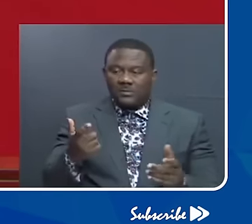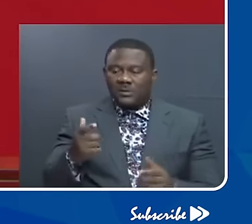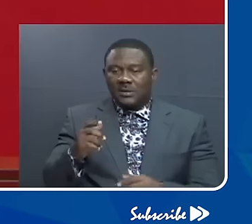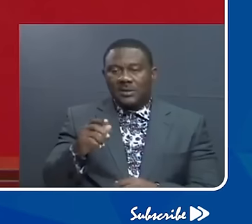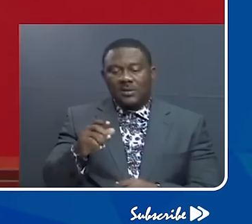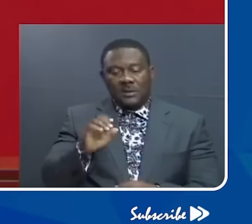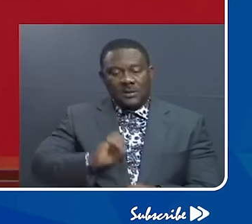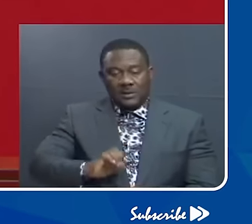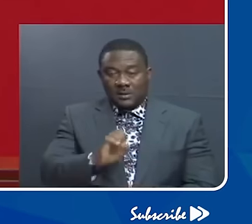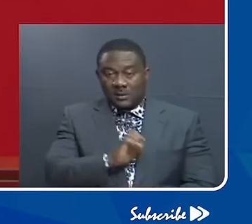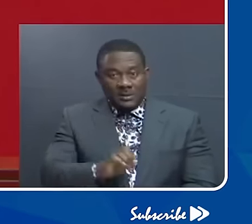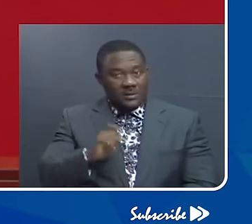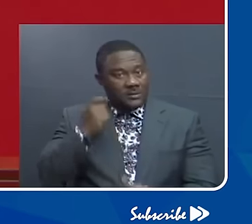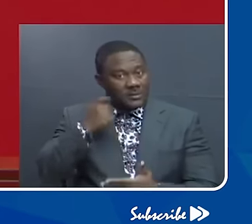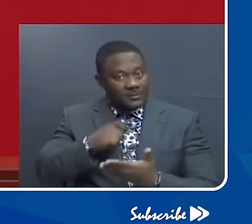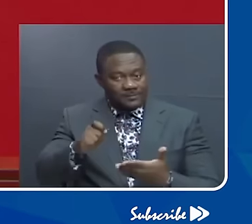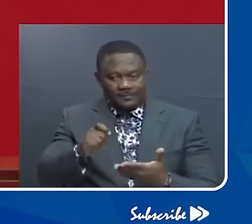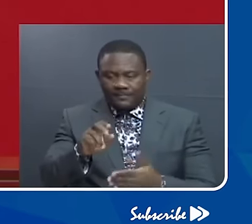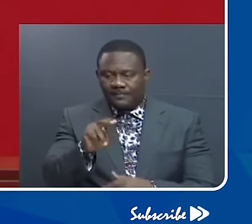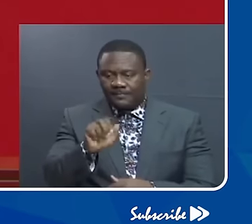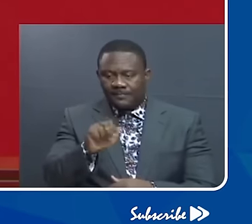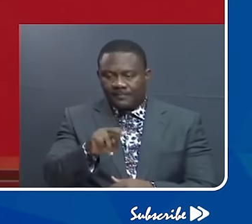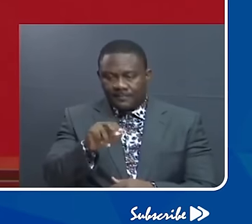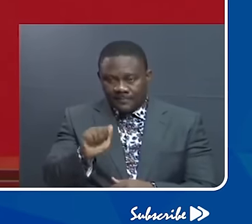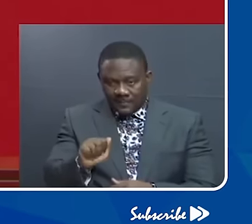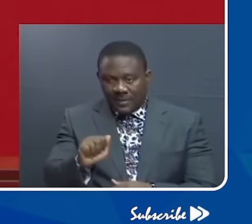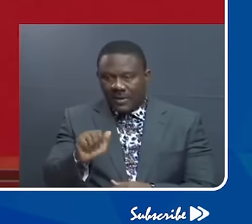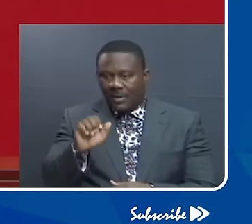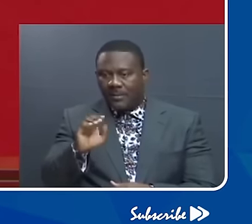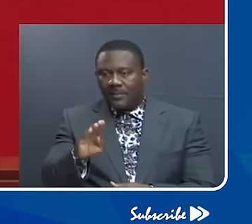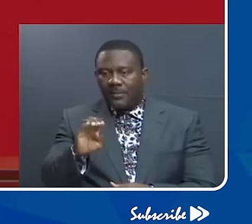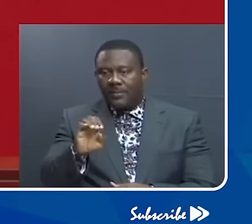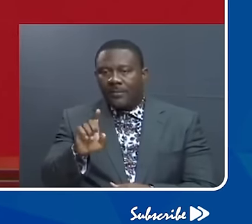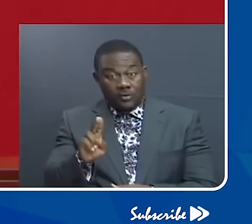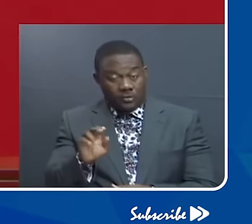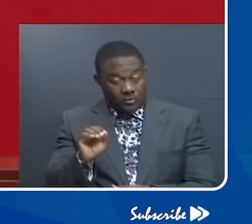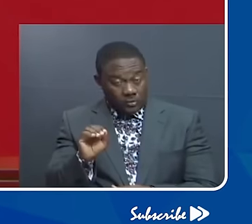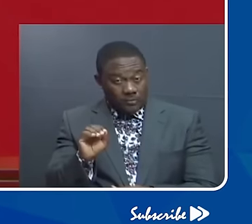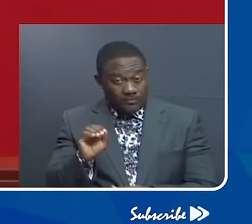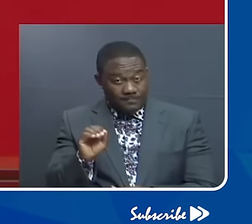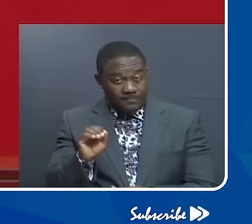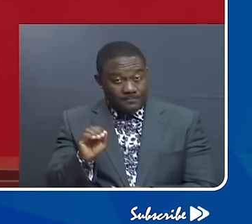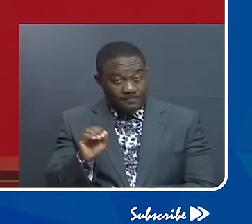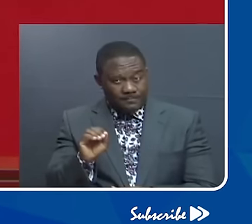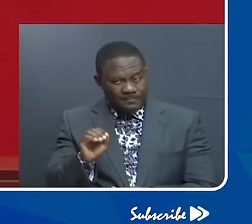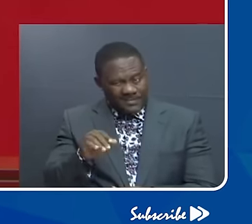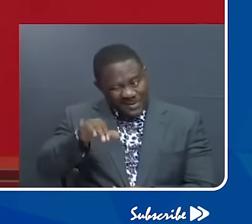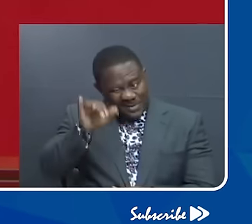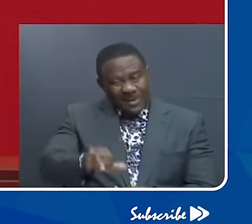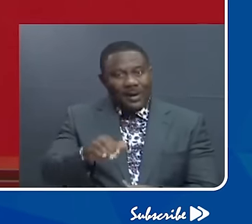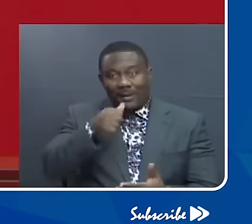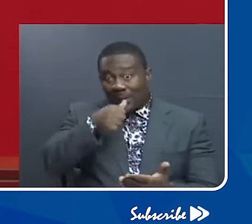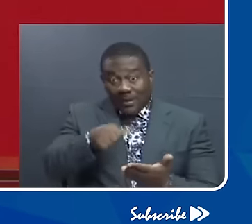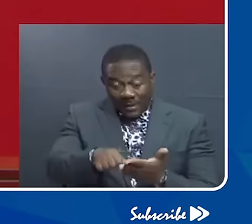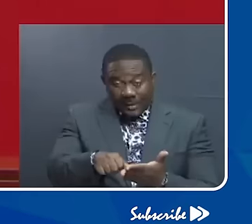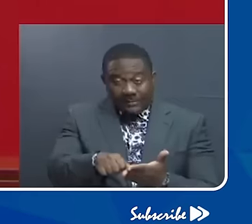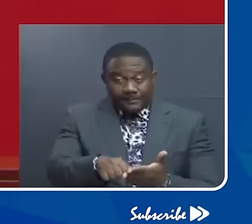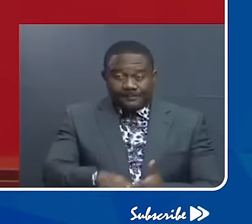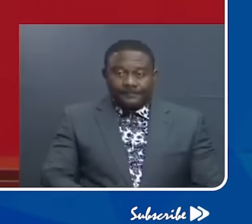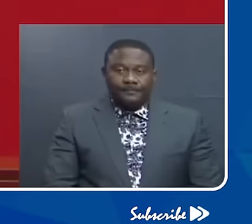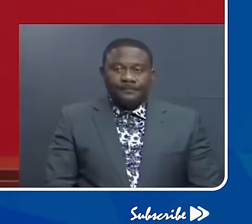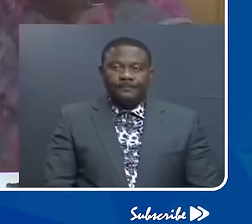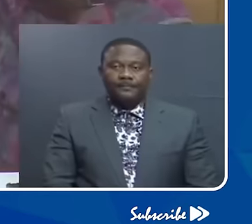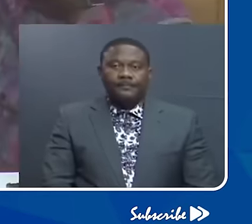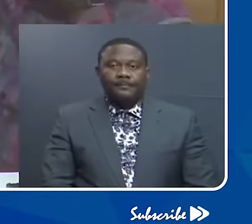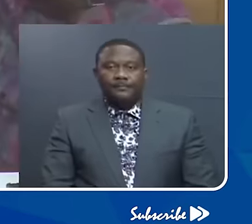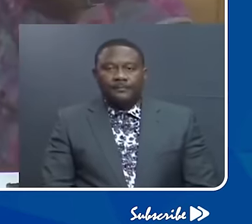President, Nana Asante Bediotu, above. In the said letter, that is the